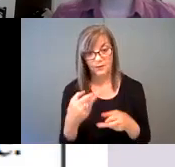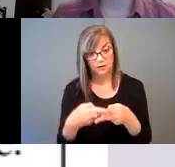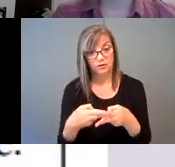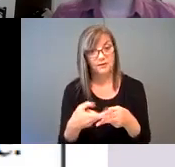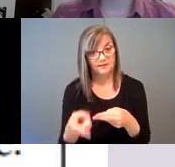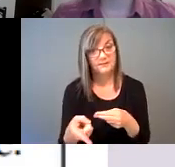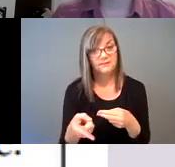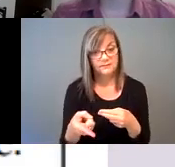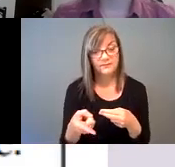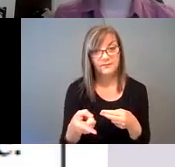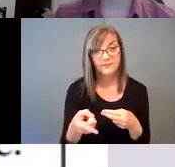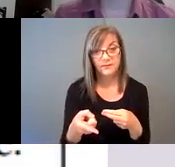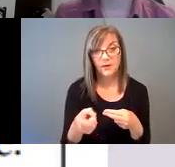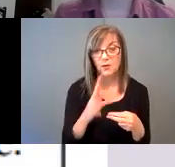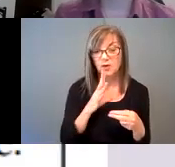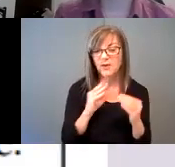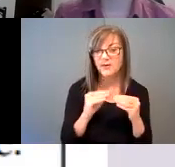the next slide too,